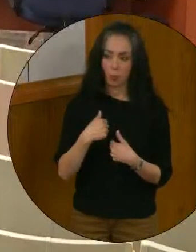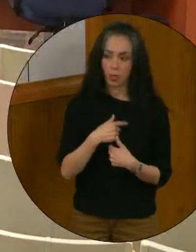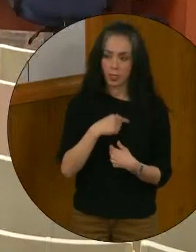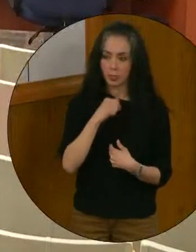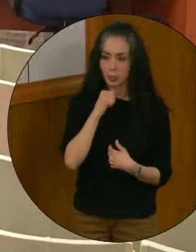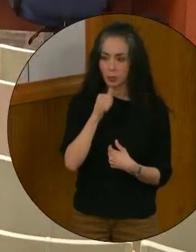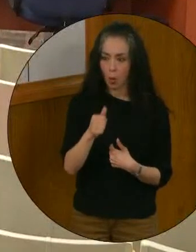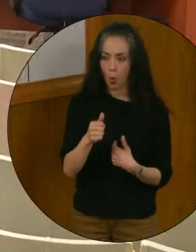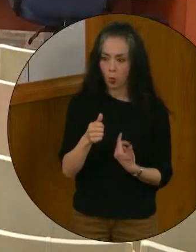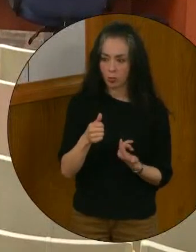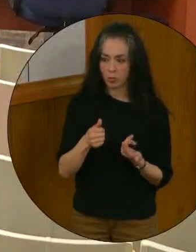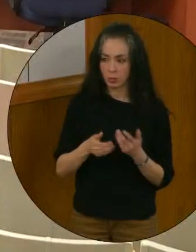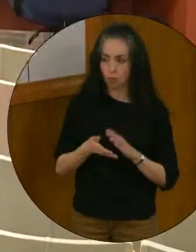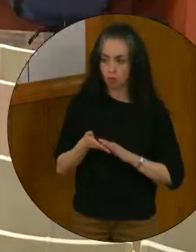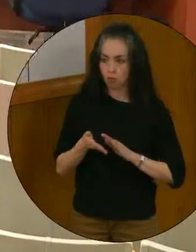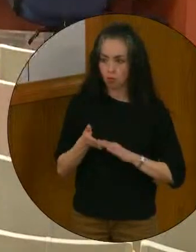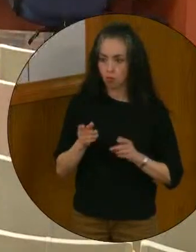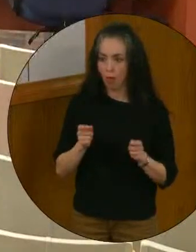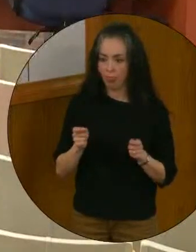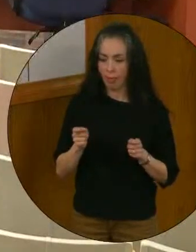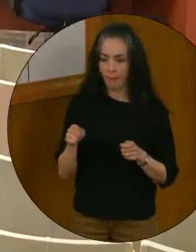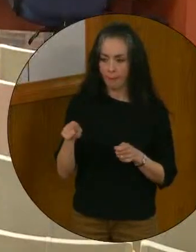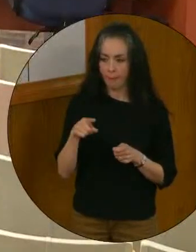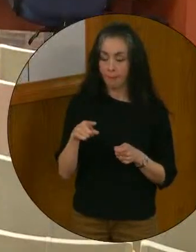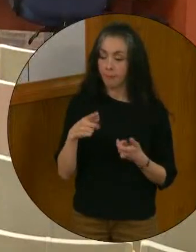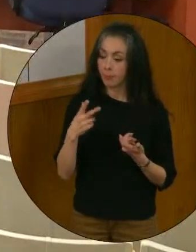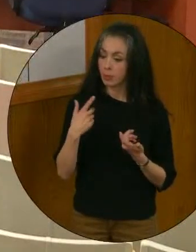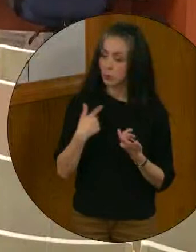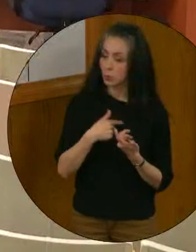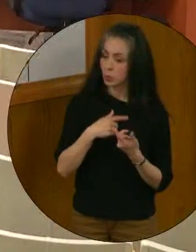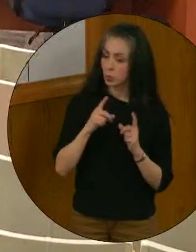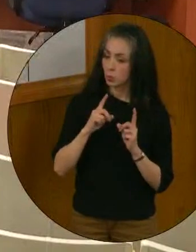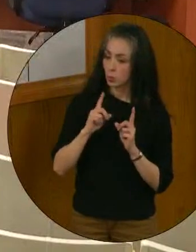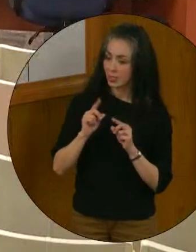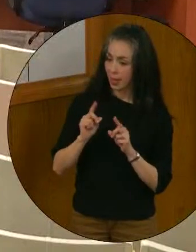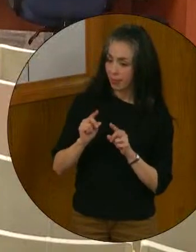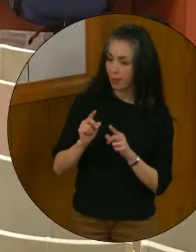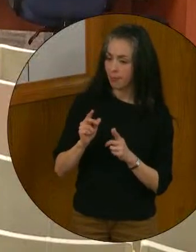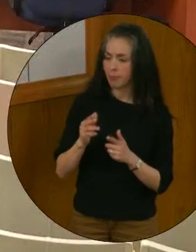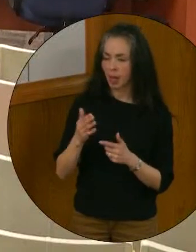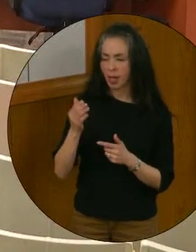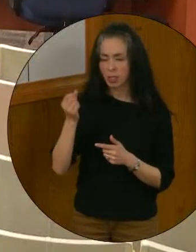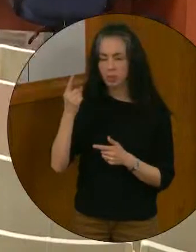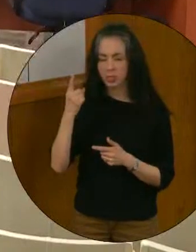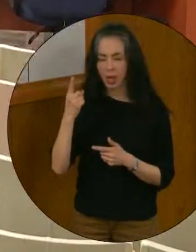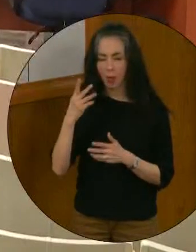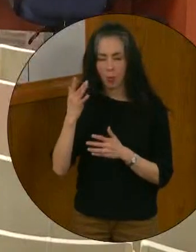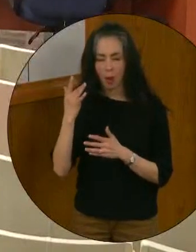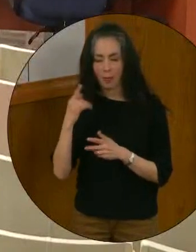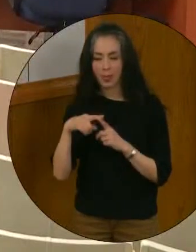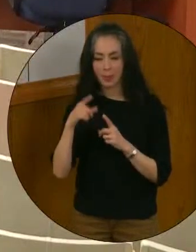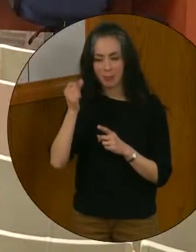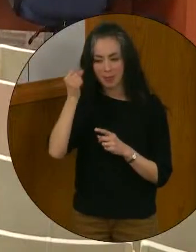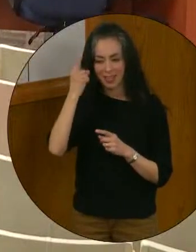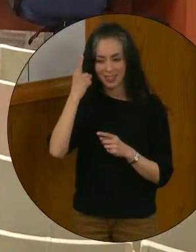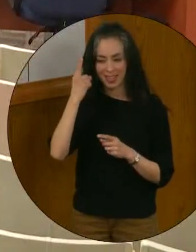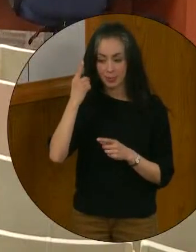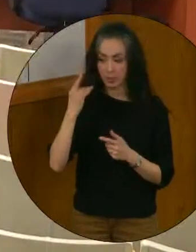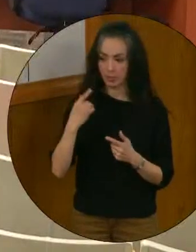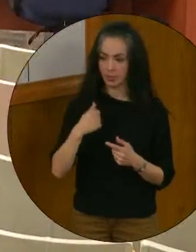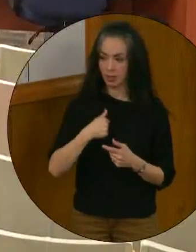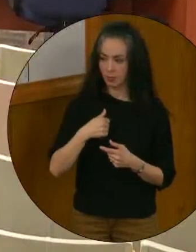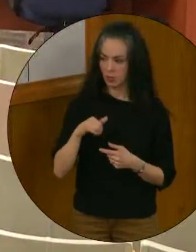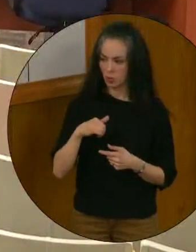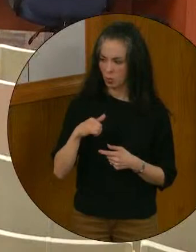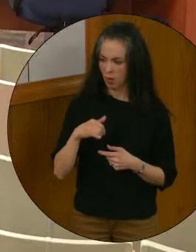them, because we are appointed to them, we still do attend them. I understand where your head's at, though, but it does make sense, because I too, for a moment,